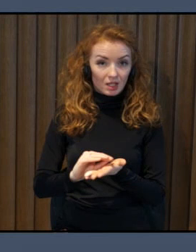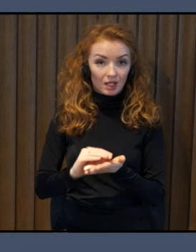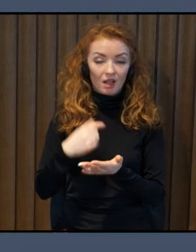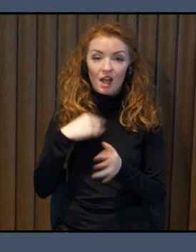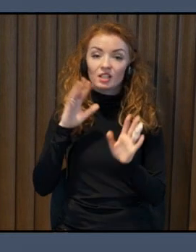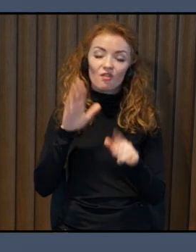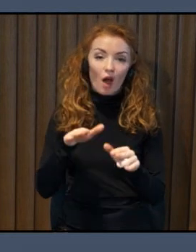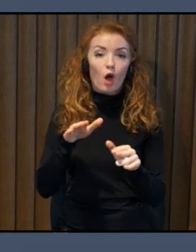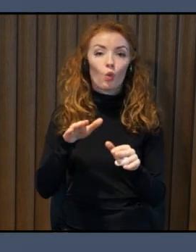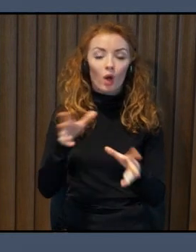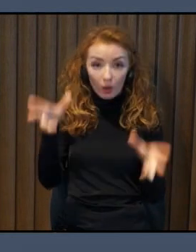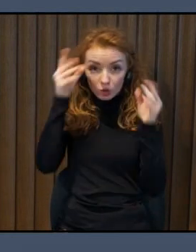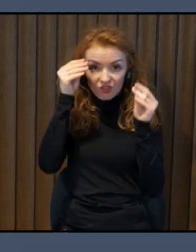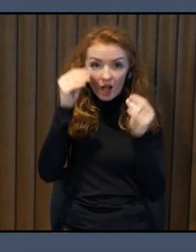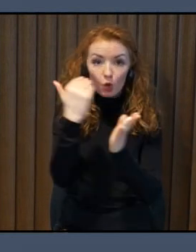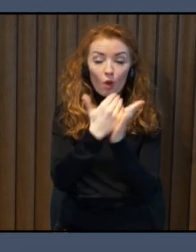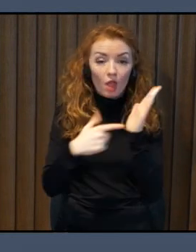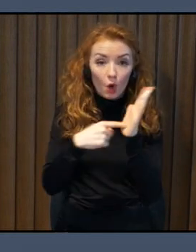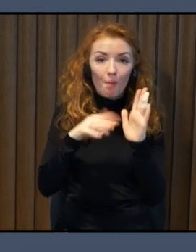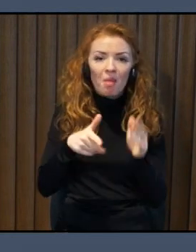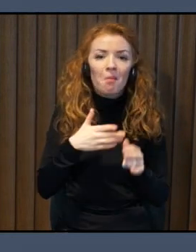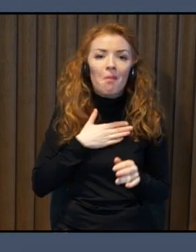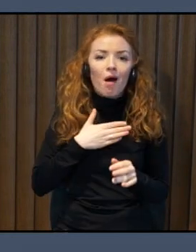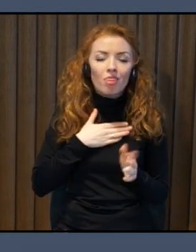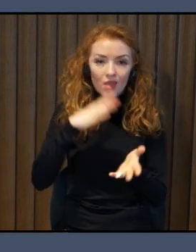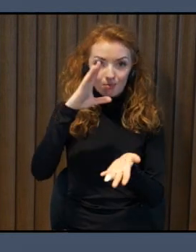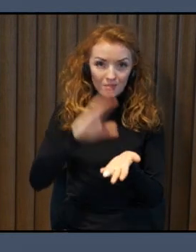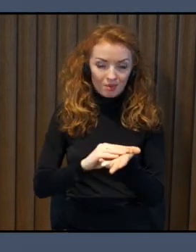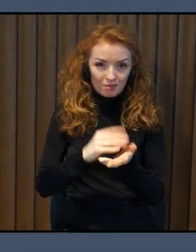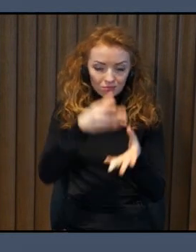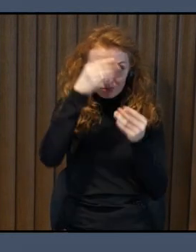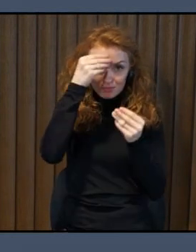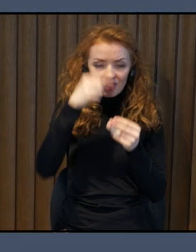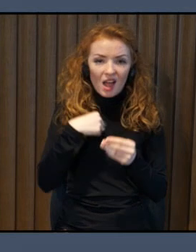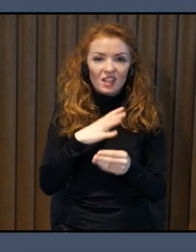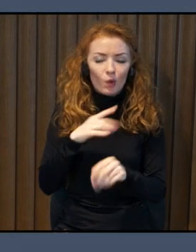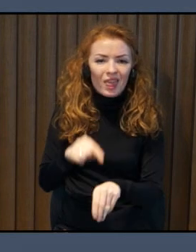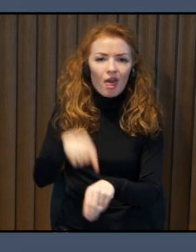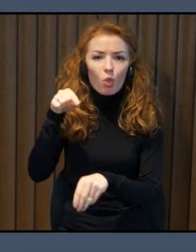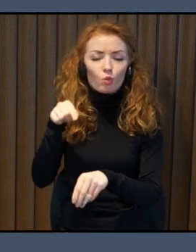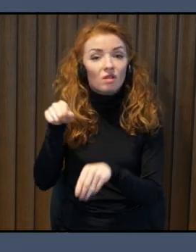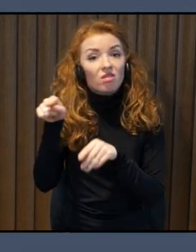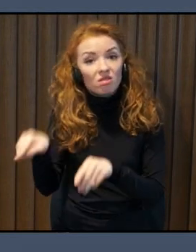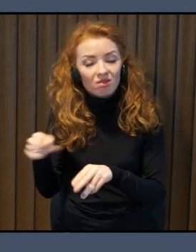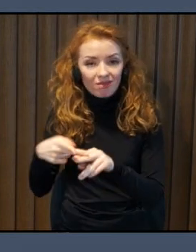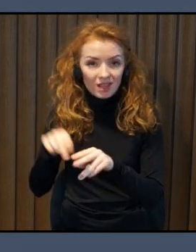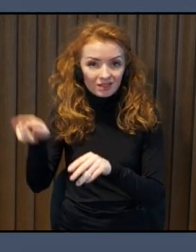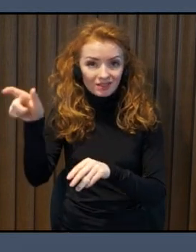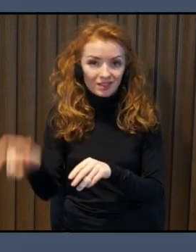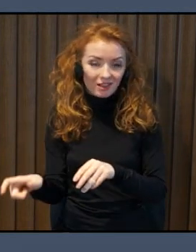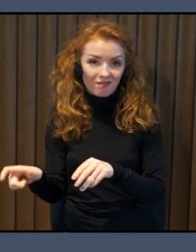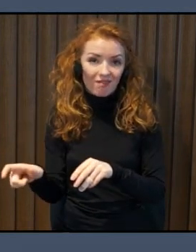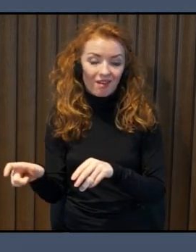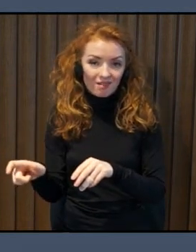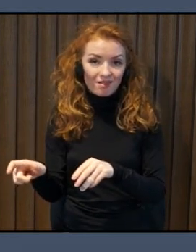because I can interpret regulations and I can value according to my experience, but